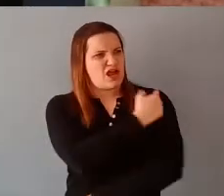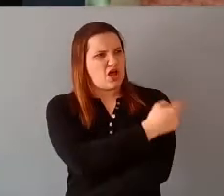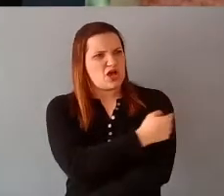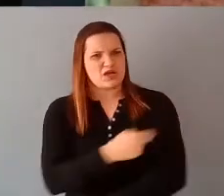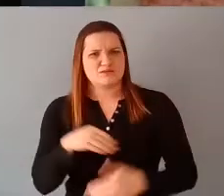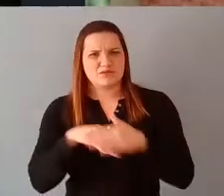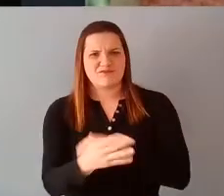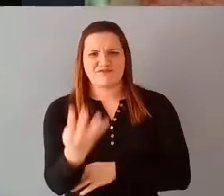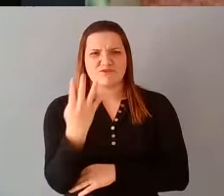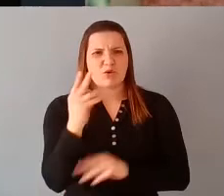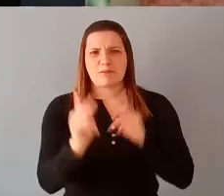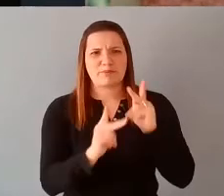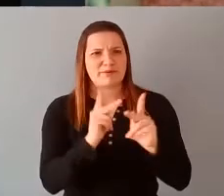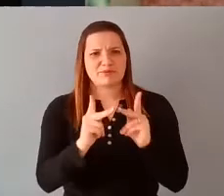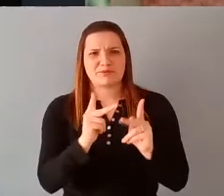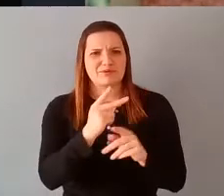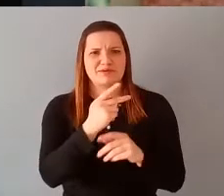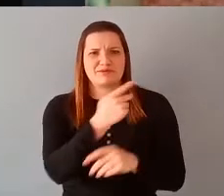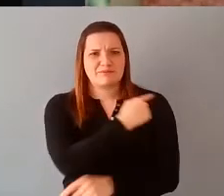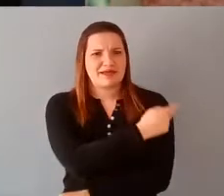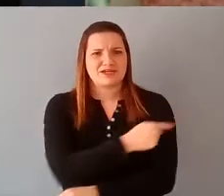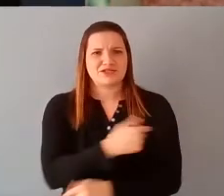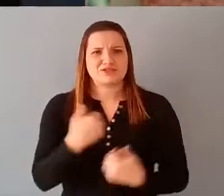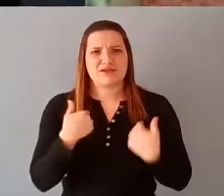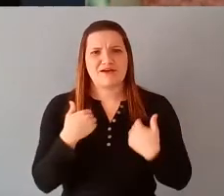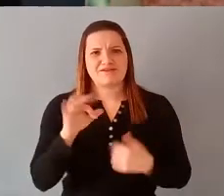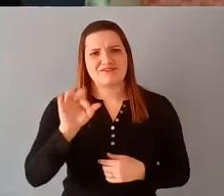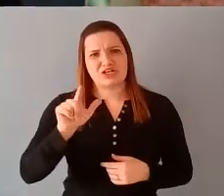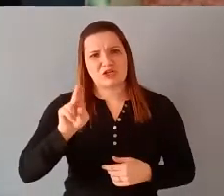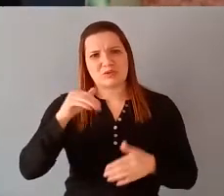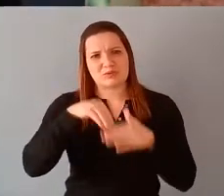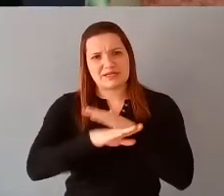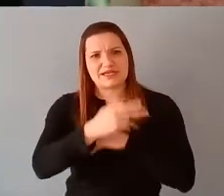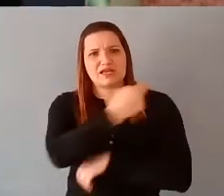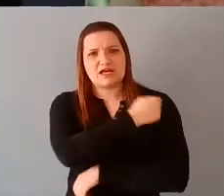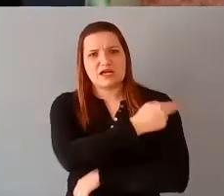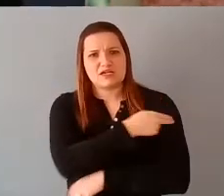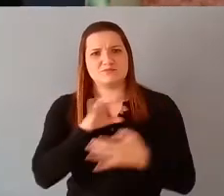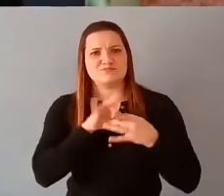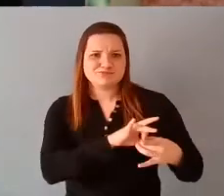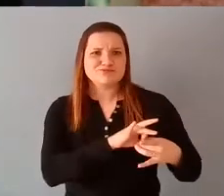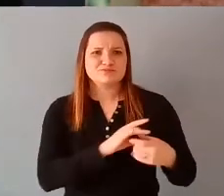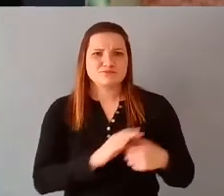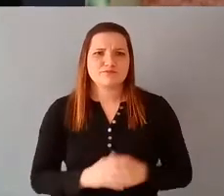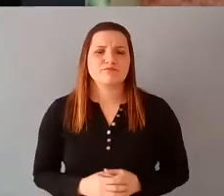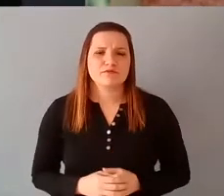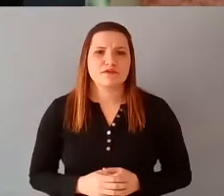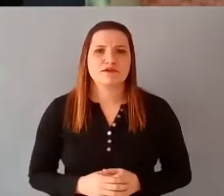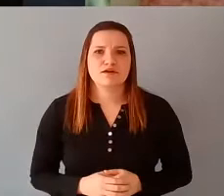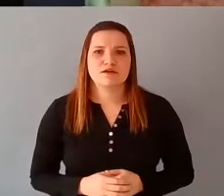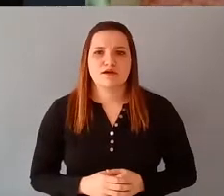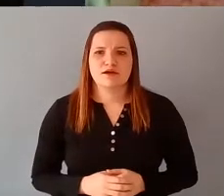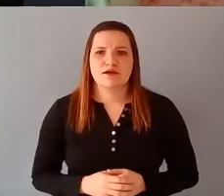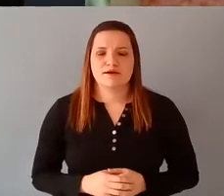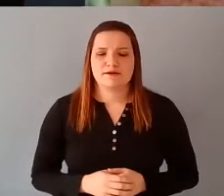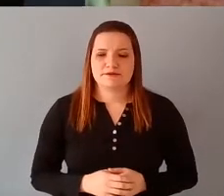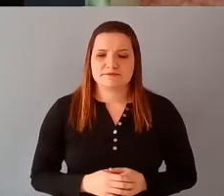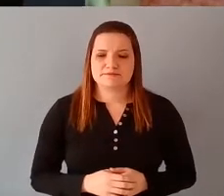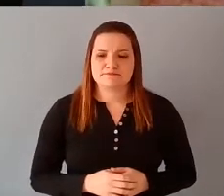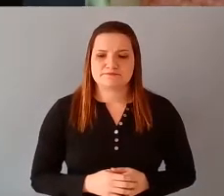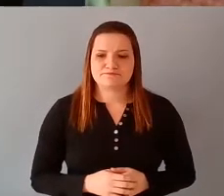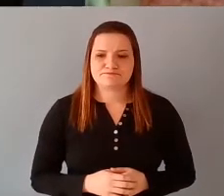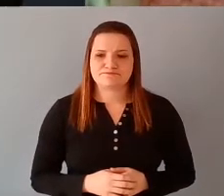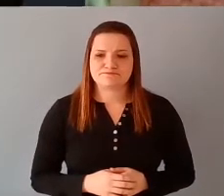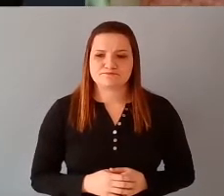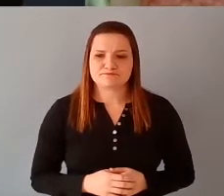patients so far that it was a flu-related admission. And knock